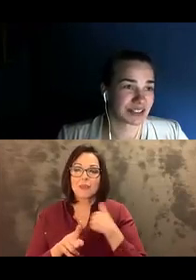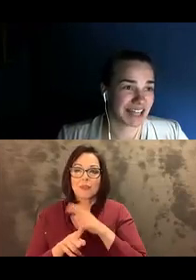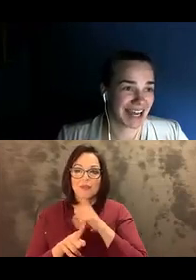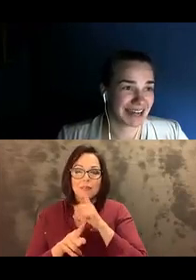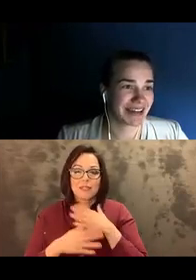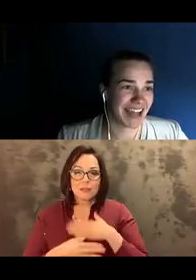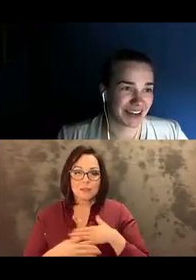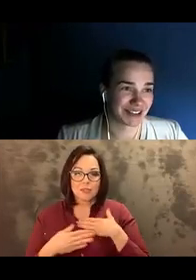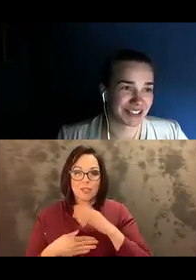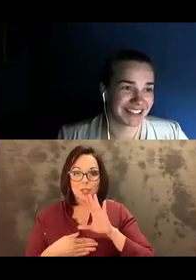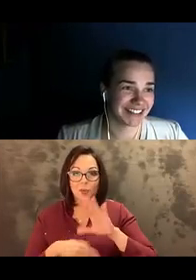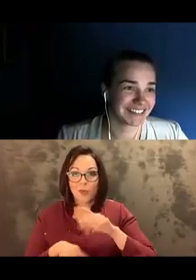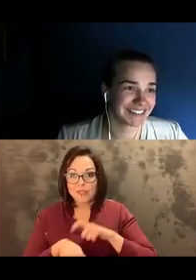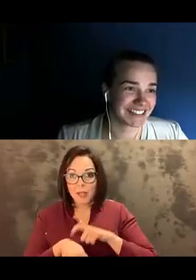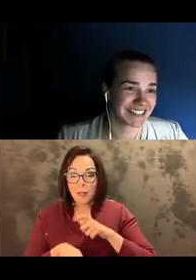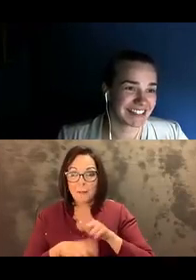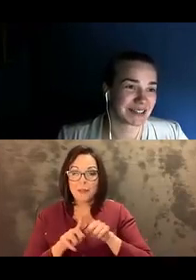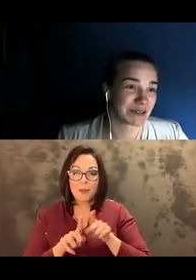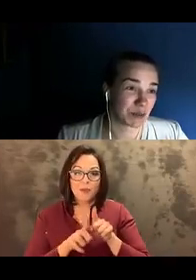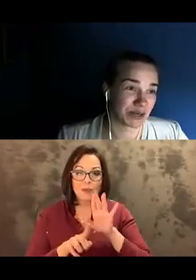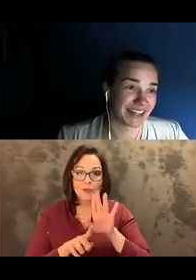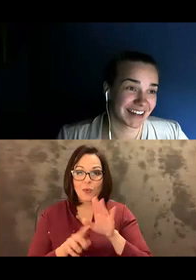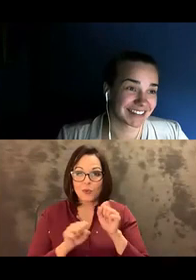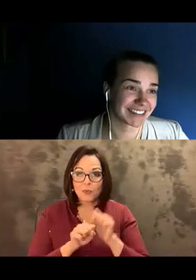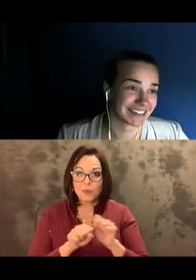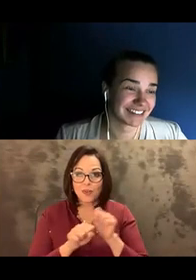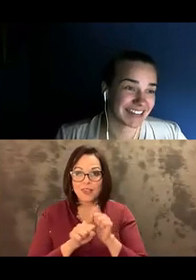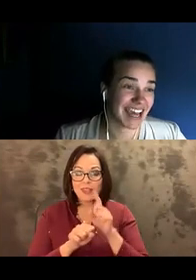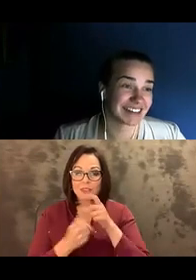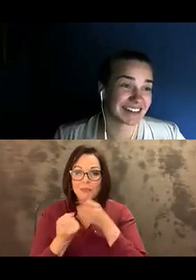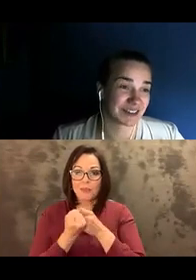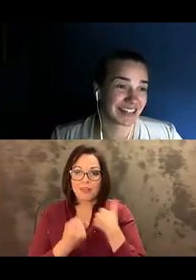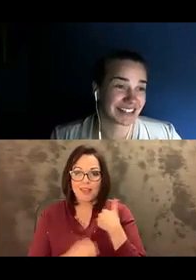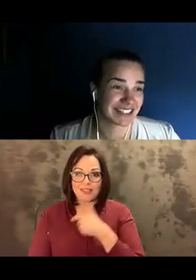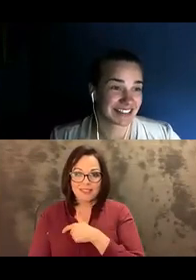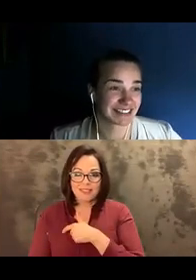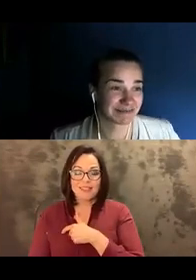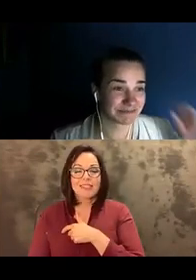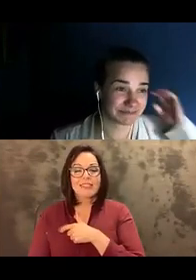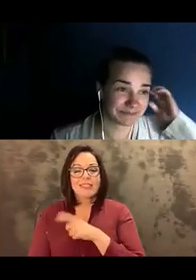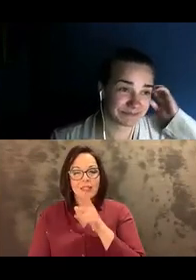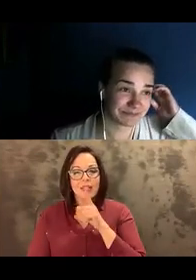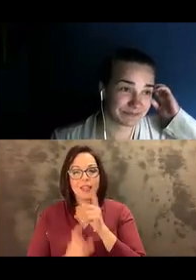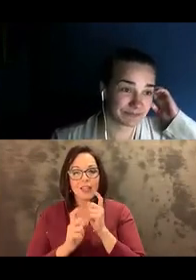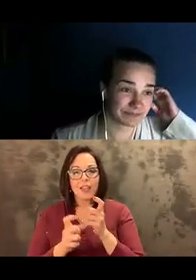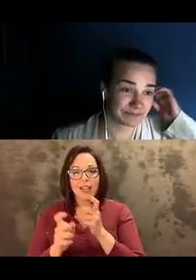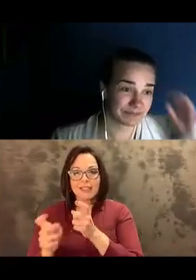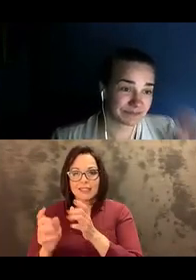appreciate your time and energy in supporting us and the grantees.